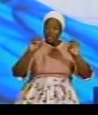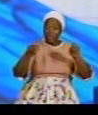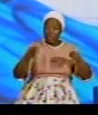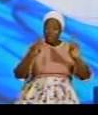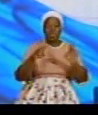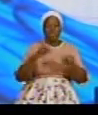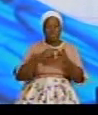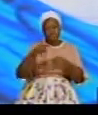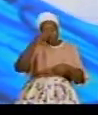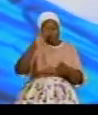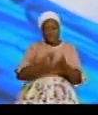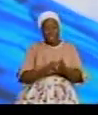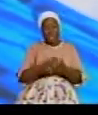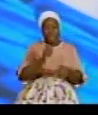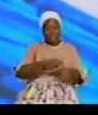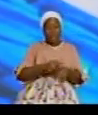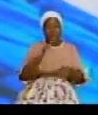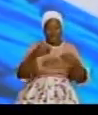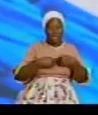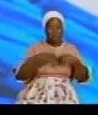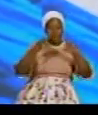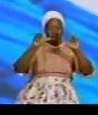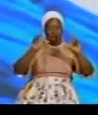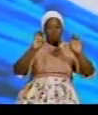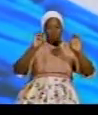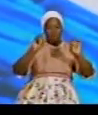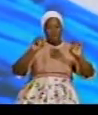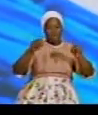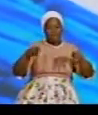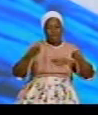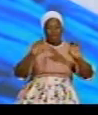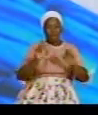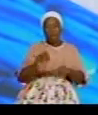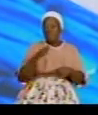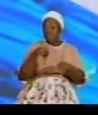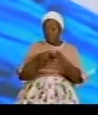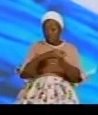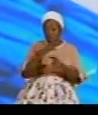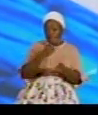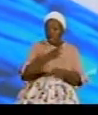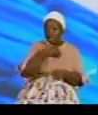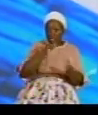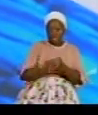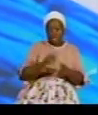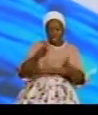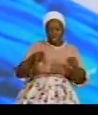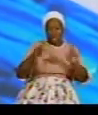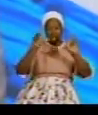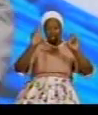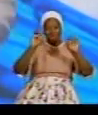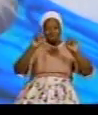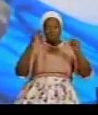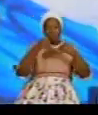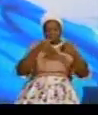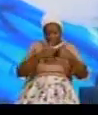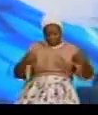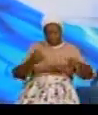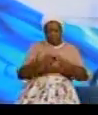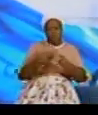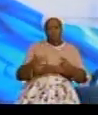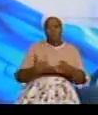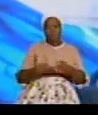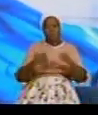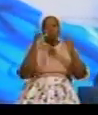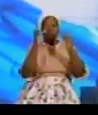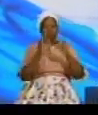time, and the leper will be separated away from the camp. And so, since